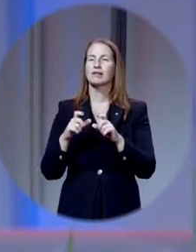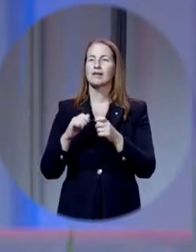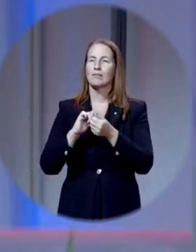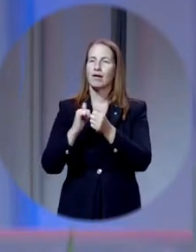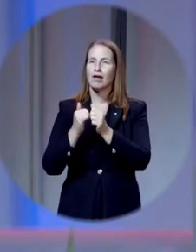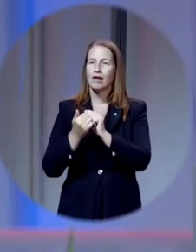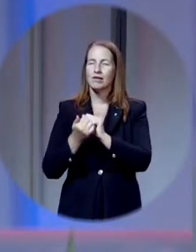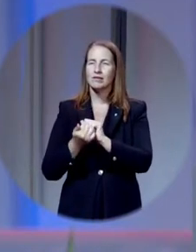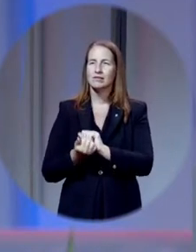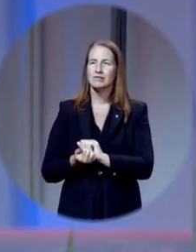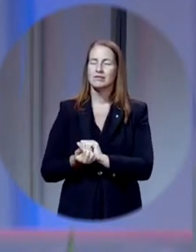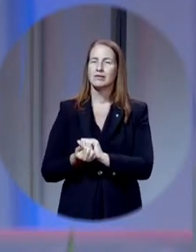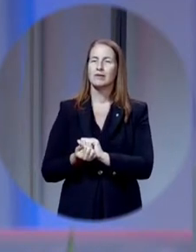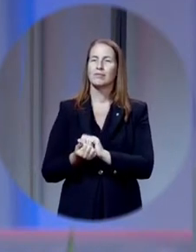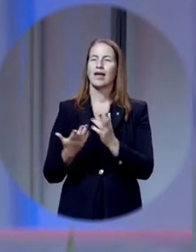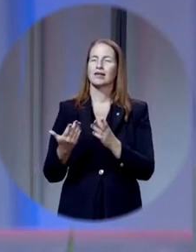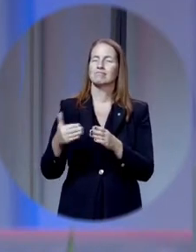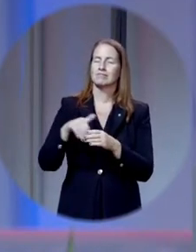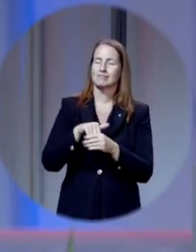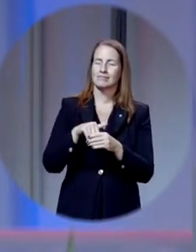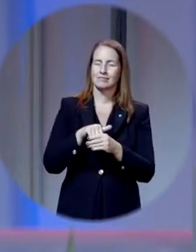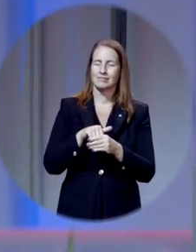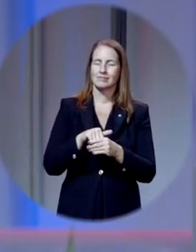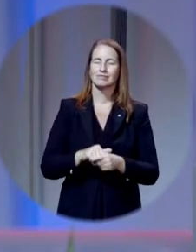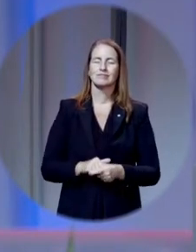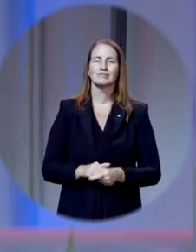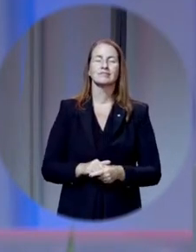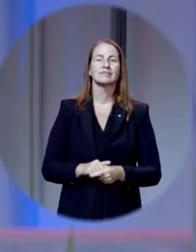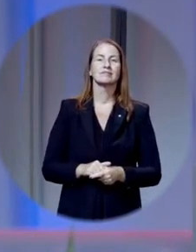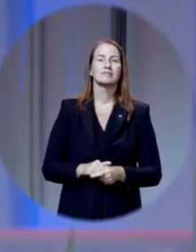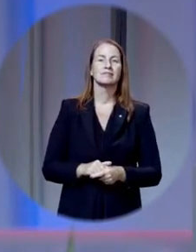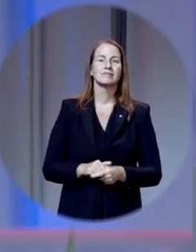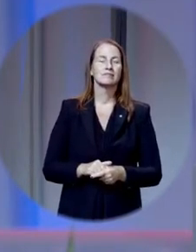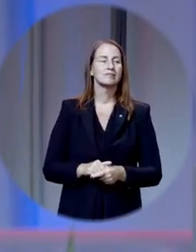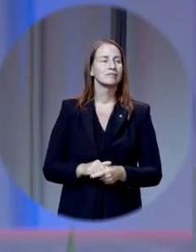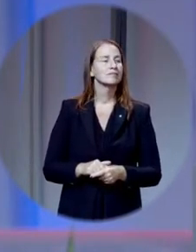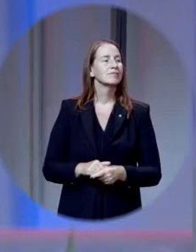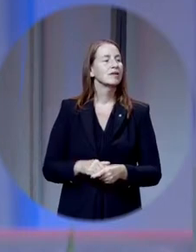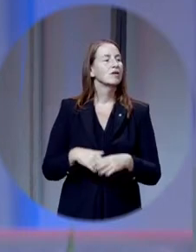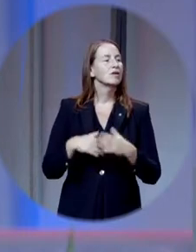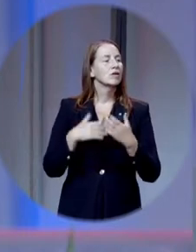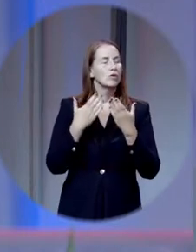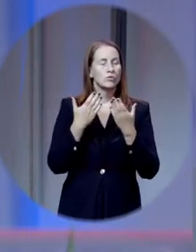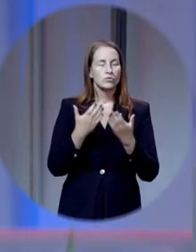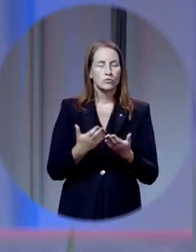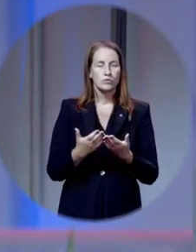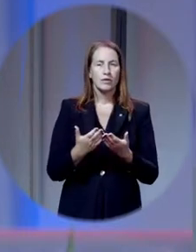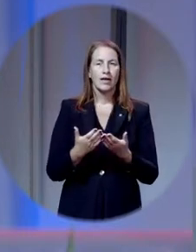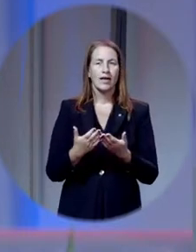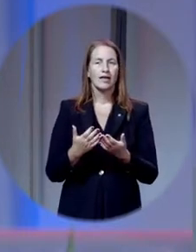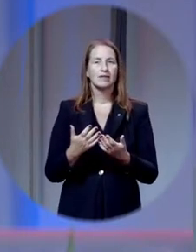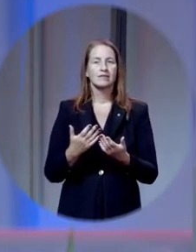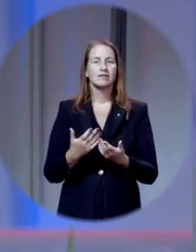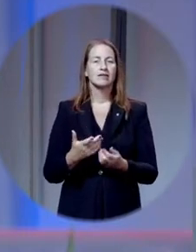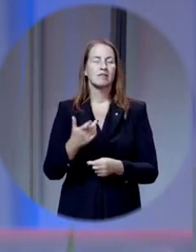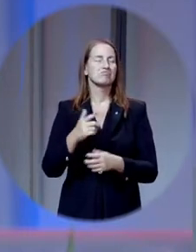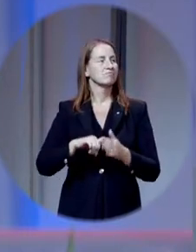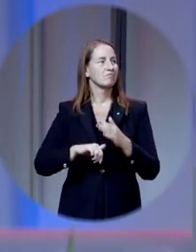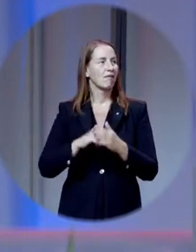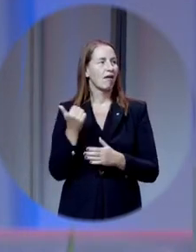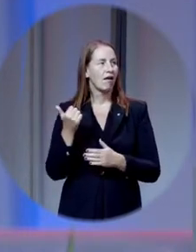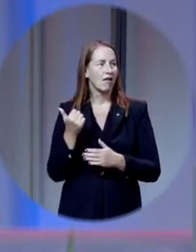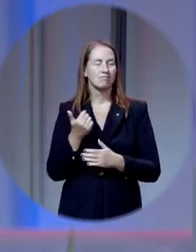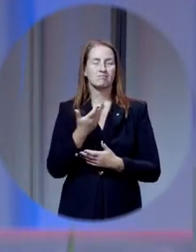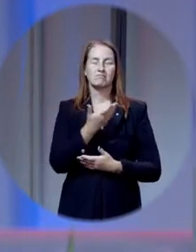partnership, and inclusivity. We are proud to honor today one of the most multi-talented artists to